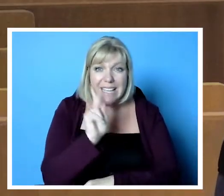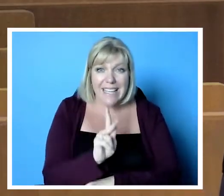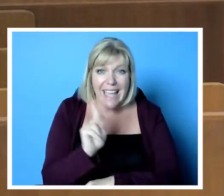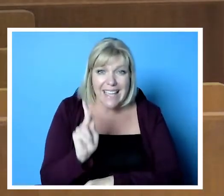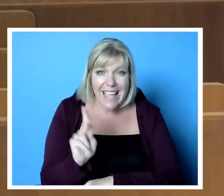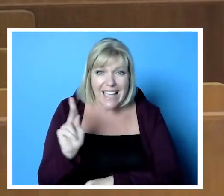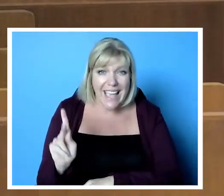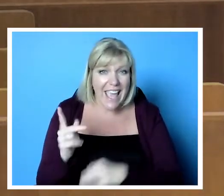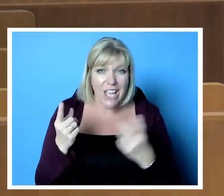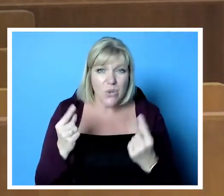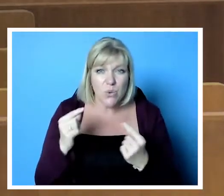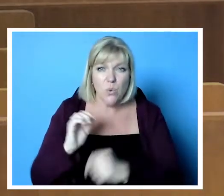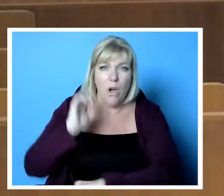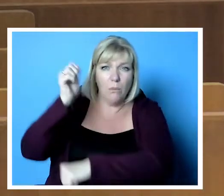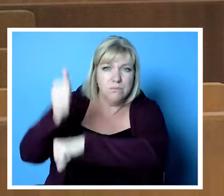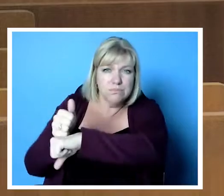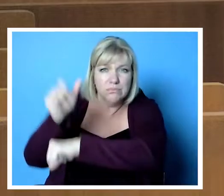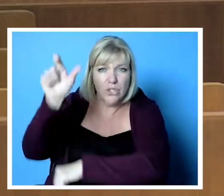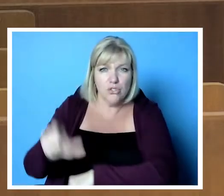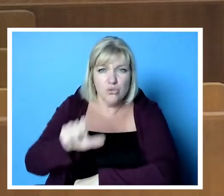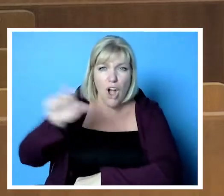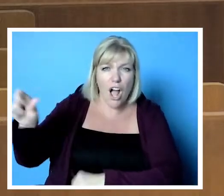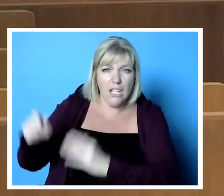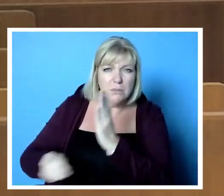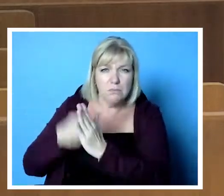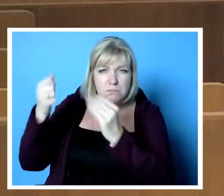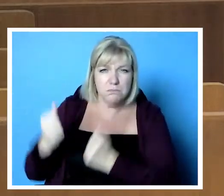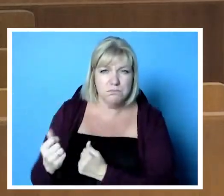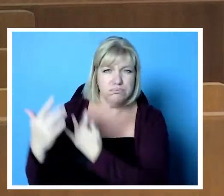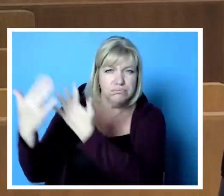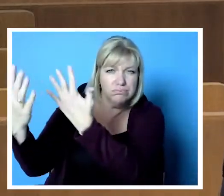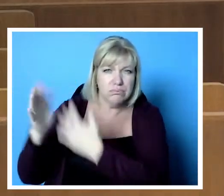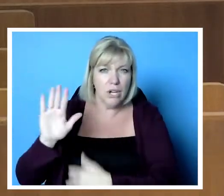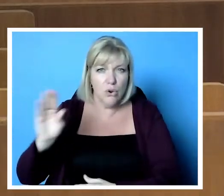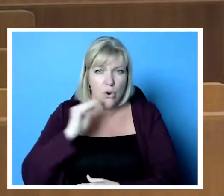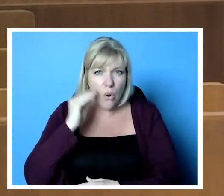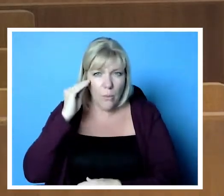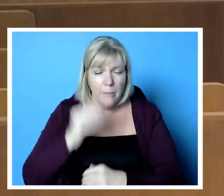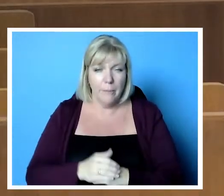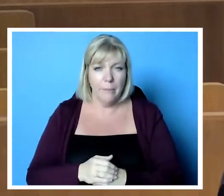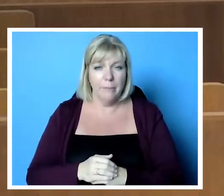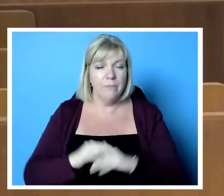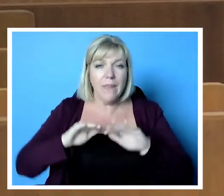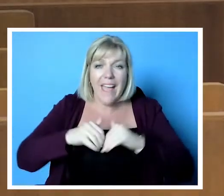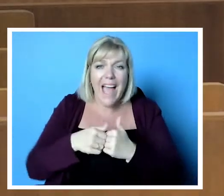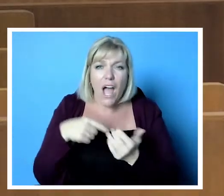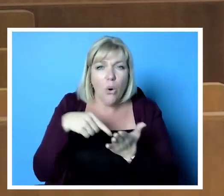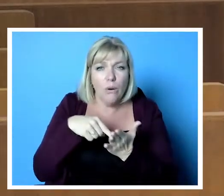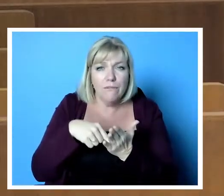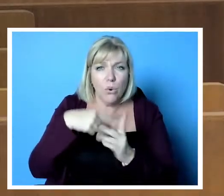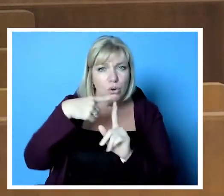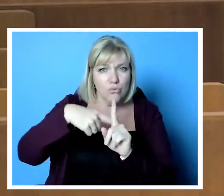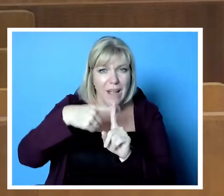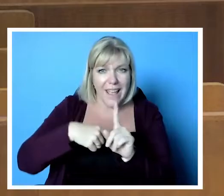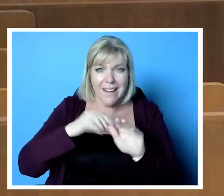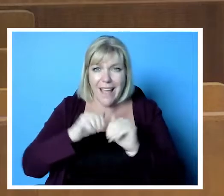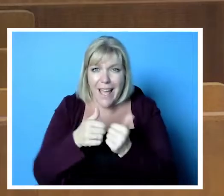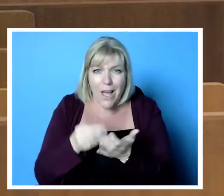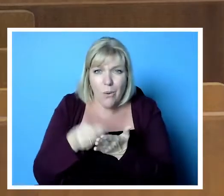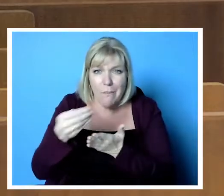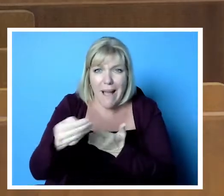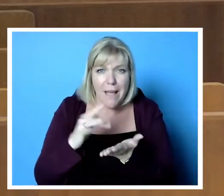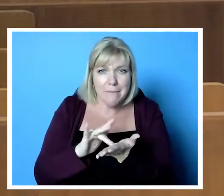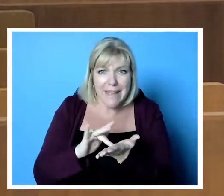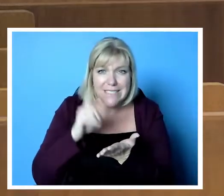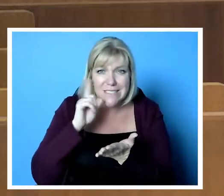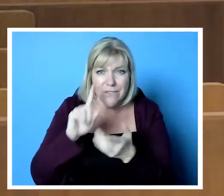crosses in their yard. She says the only way she was able to pay rent and buy that medication for her friends